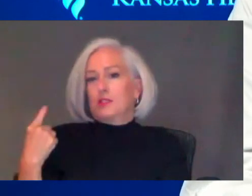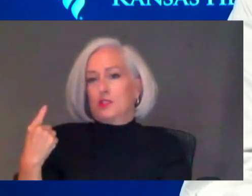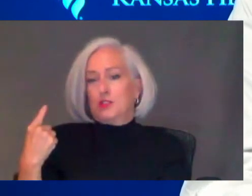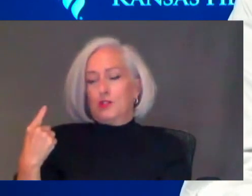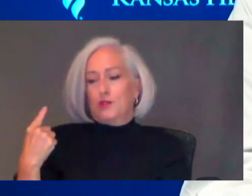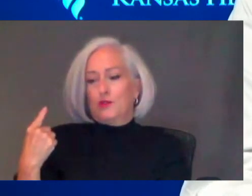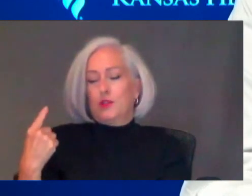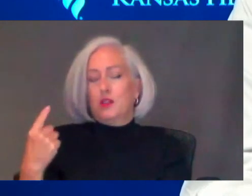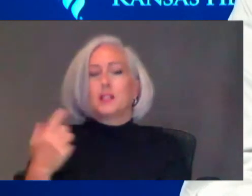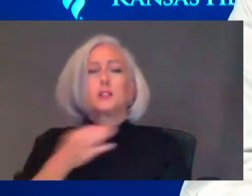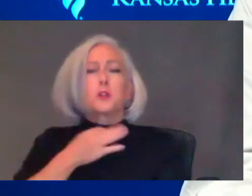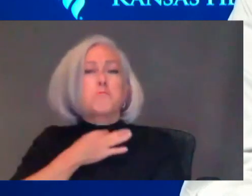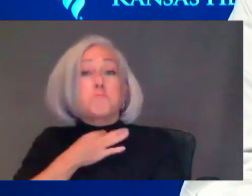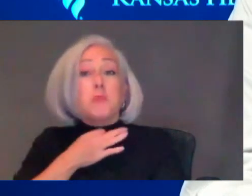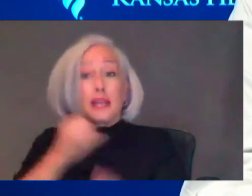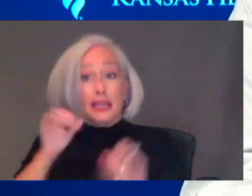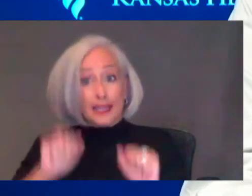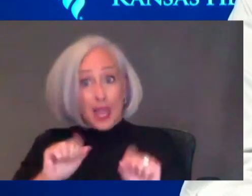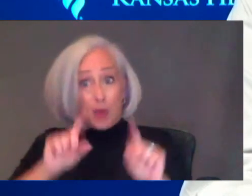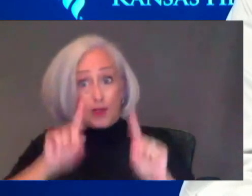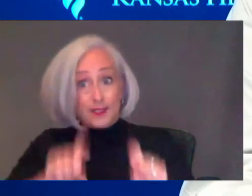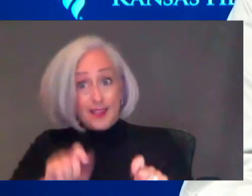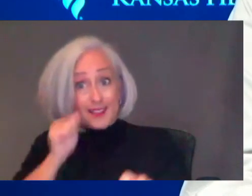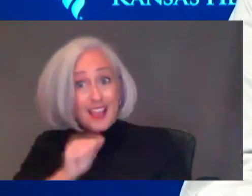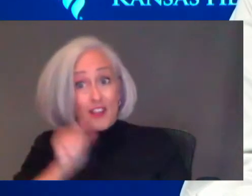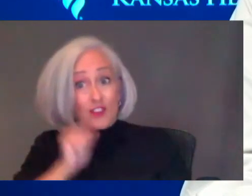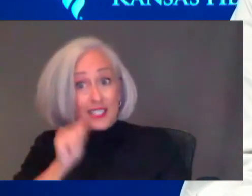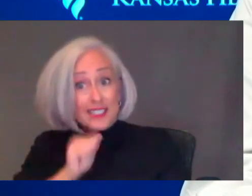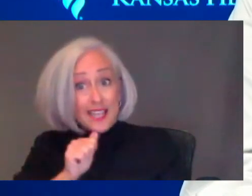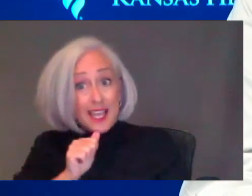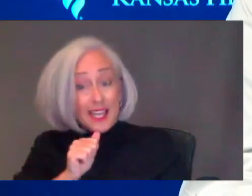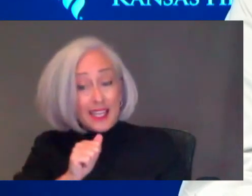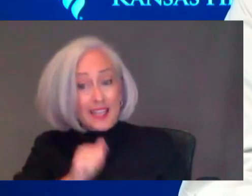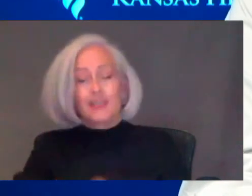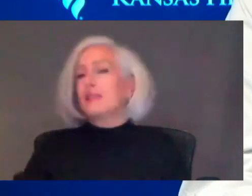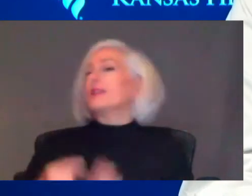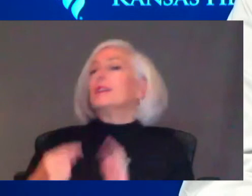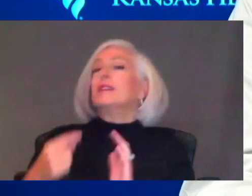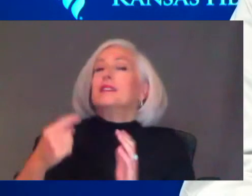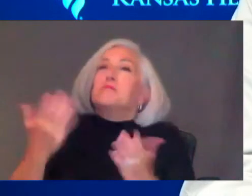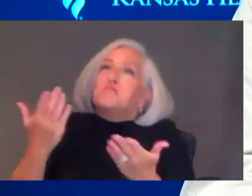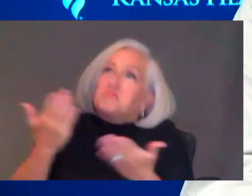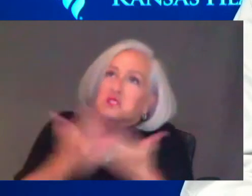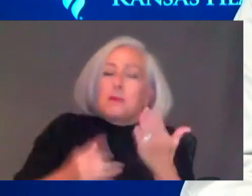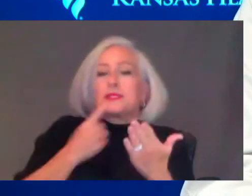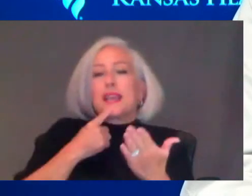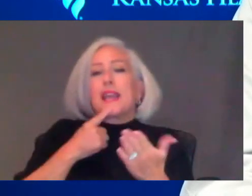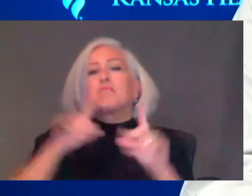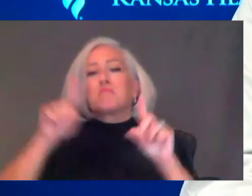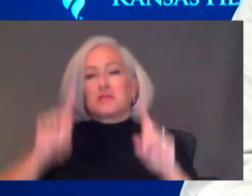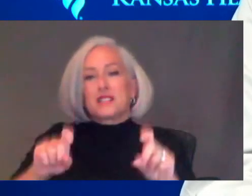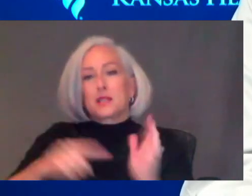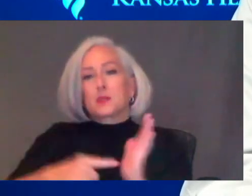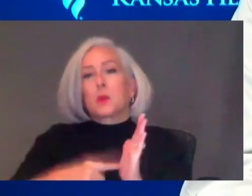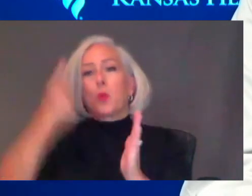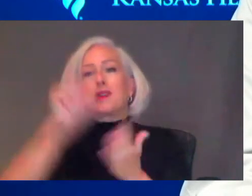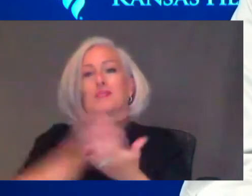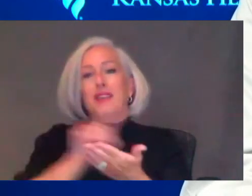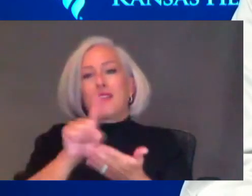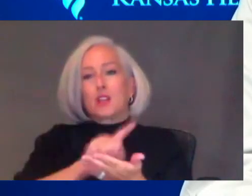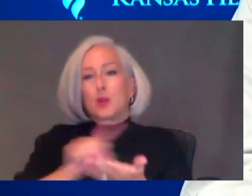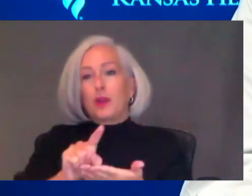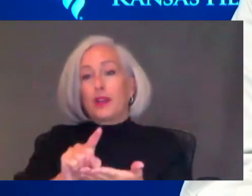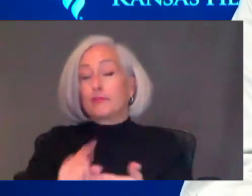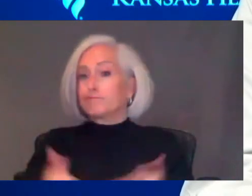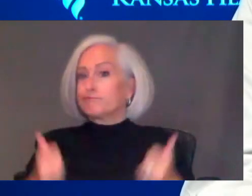say, oh, you're just a masker. Well, yep, you're right. I'm a masker. When you're inside and you're in a crowded situation, I take it. You